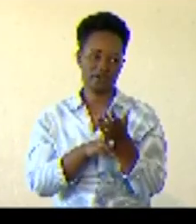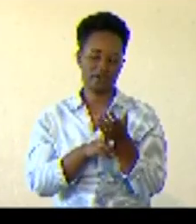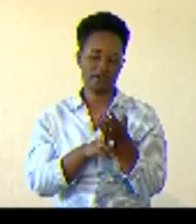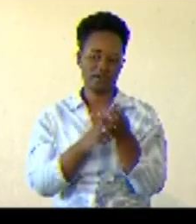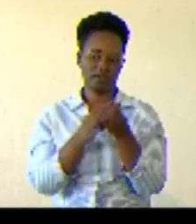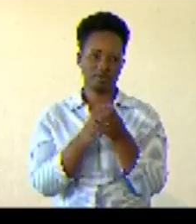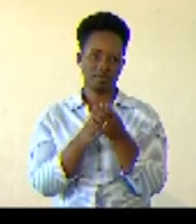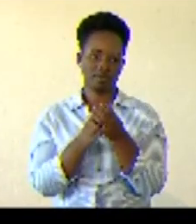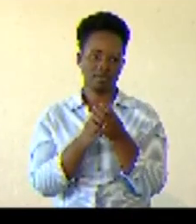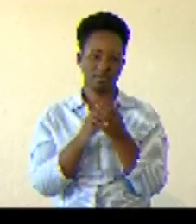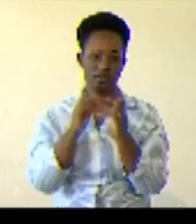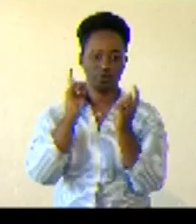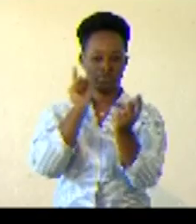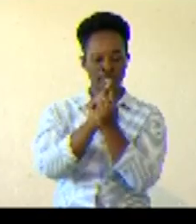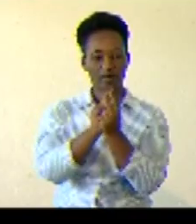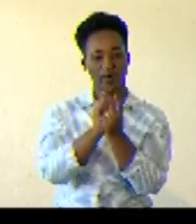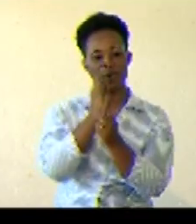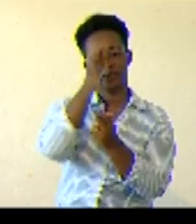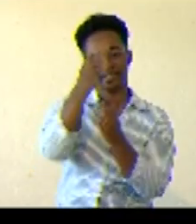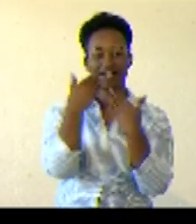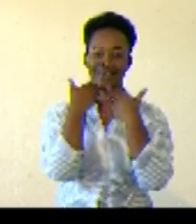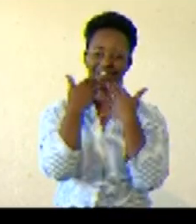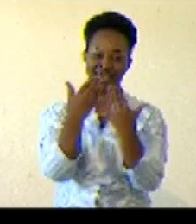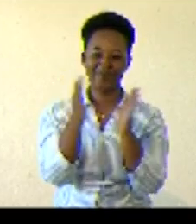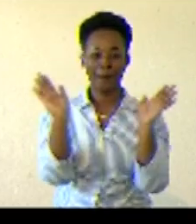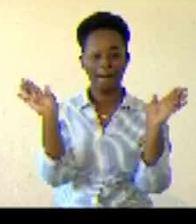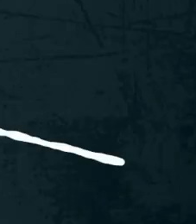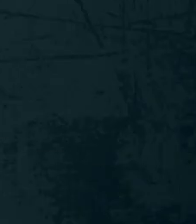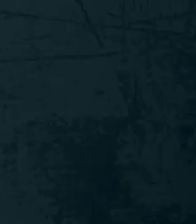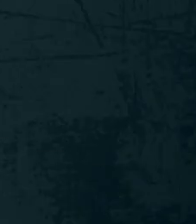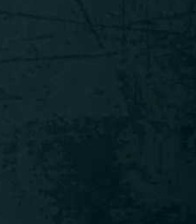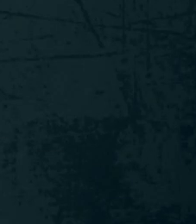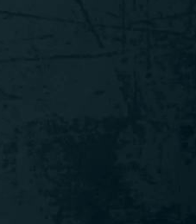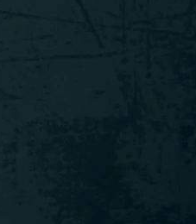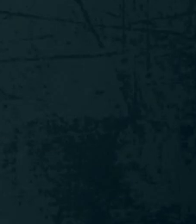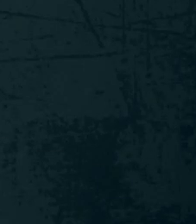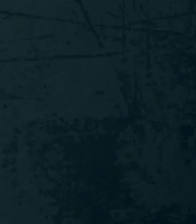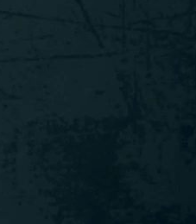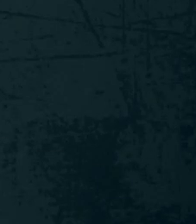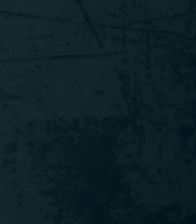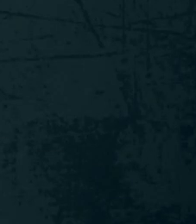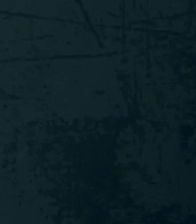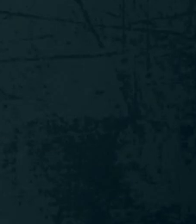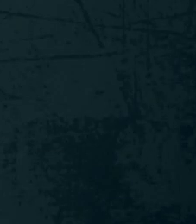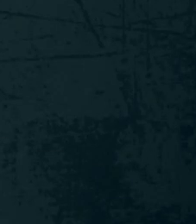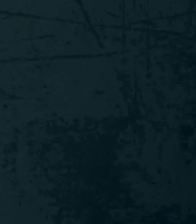to meet in the next lesson. Thank you. Bye-bye.